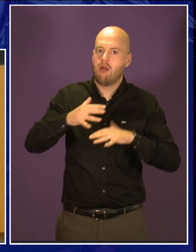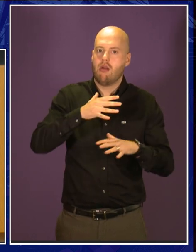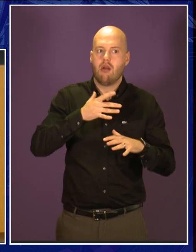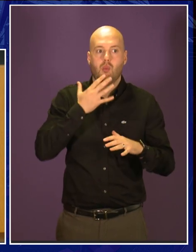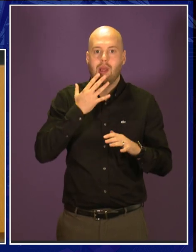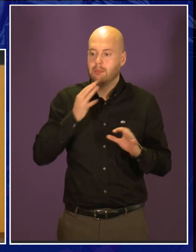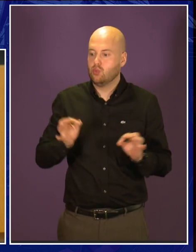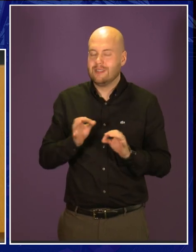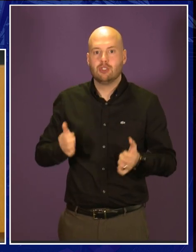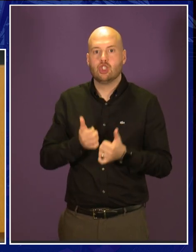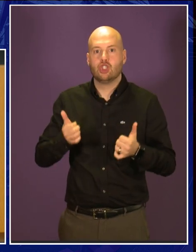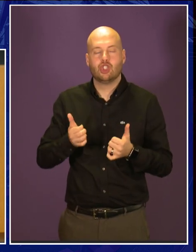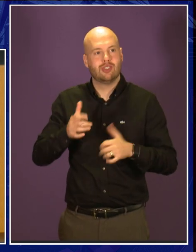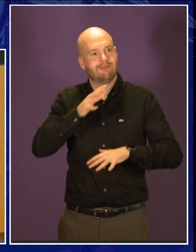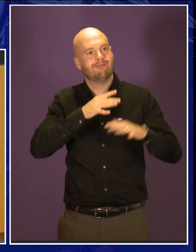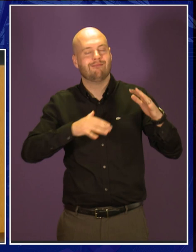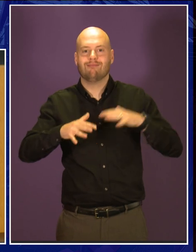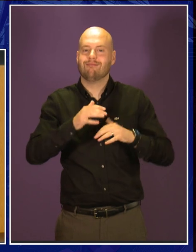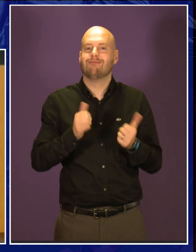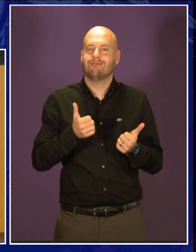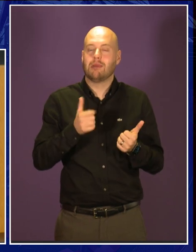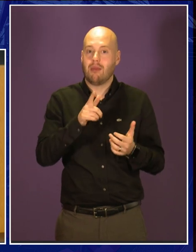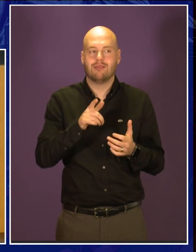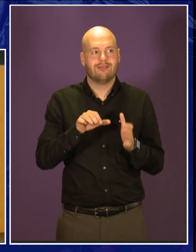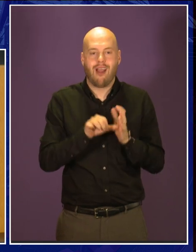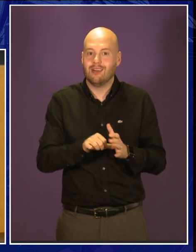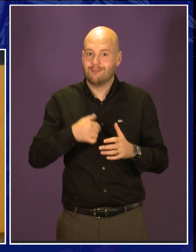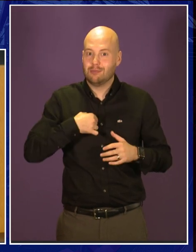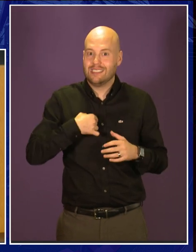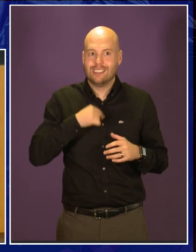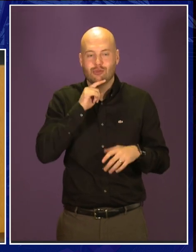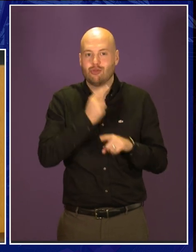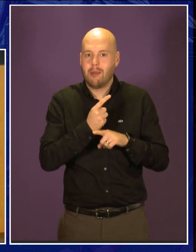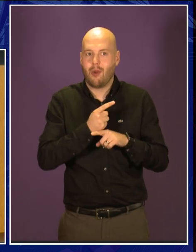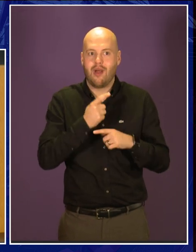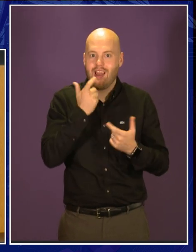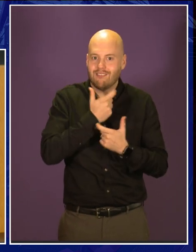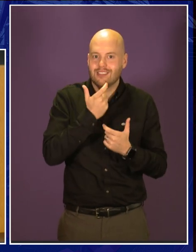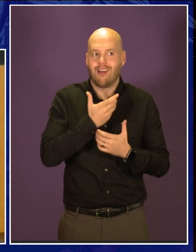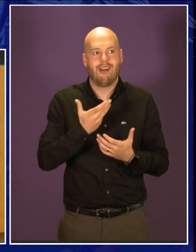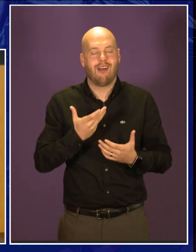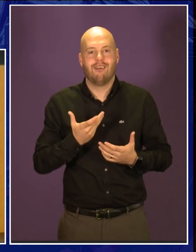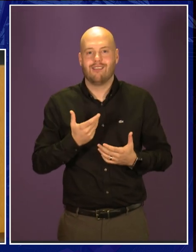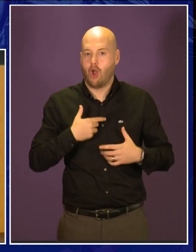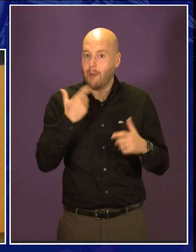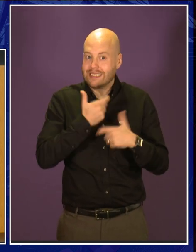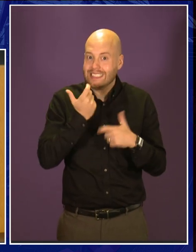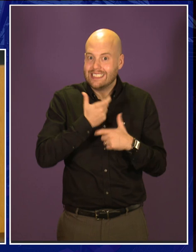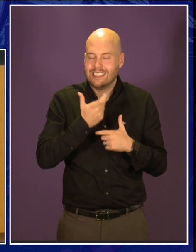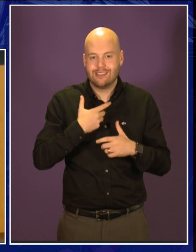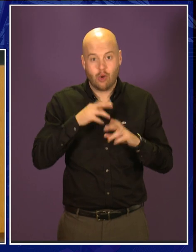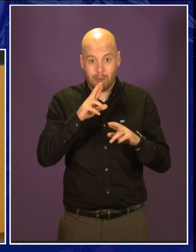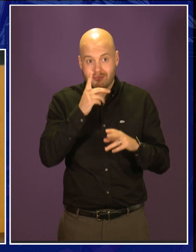really makes it harder for me as somebody I want to talk about laughter and comedy. I hope I will pass it to you nicely.